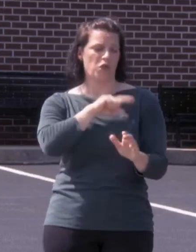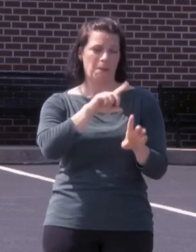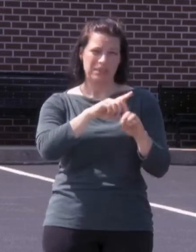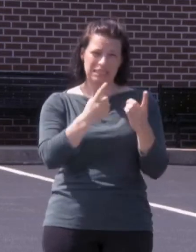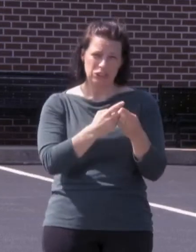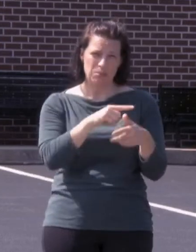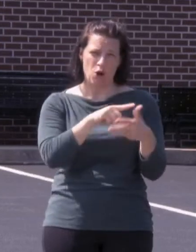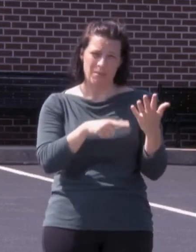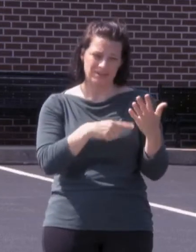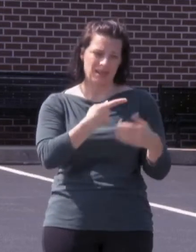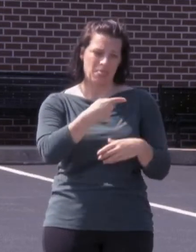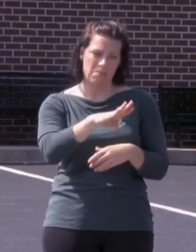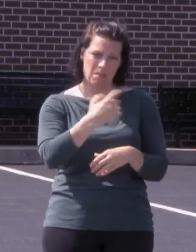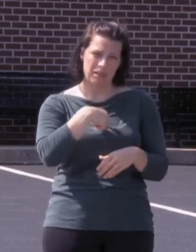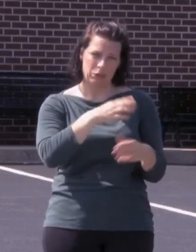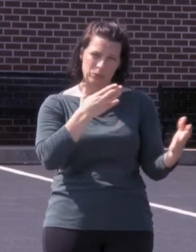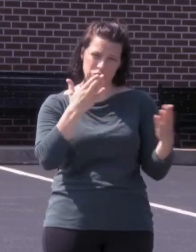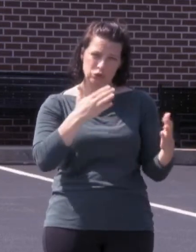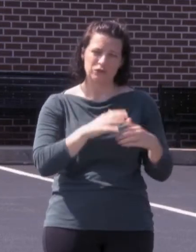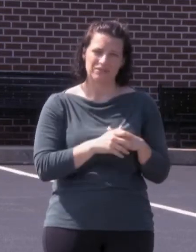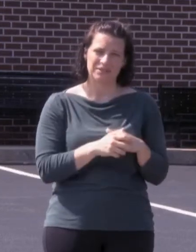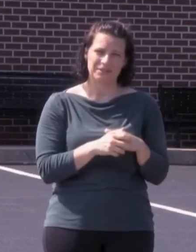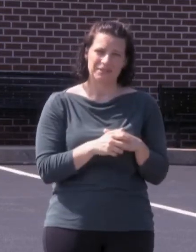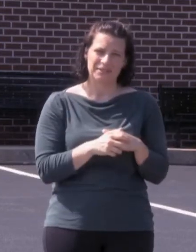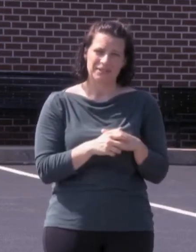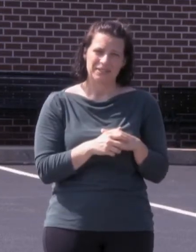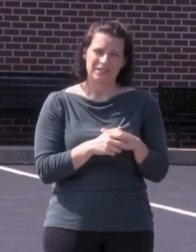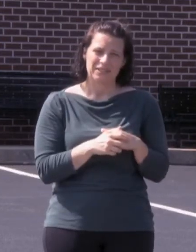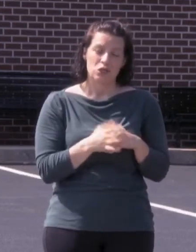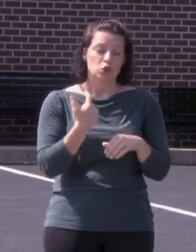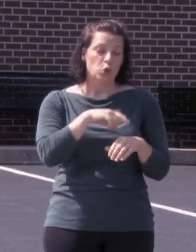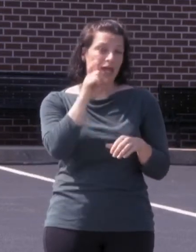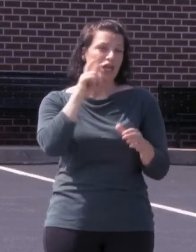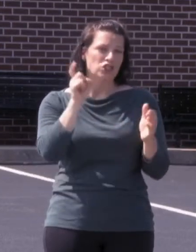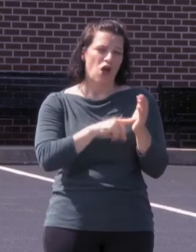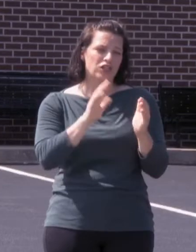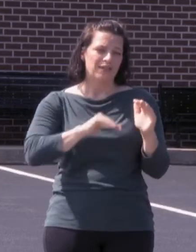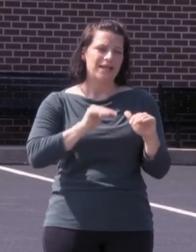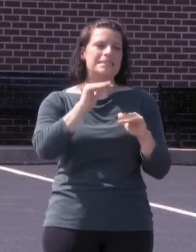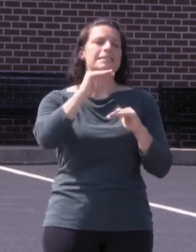departments, and the public we serve. And so we acknowledge that step,